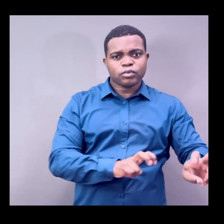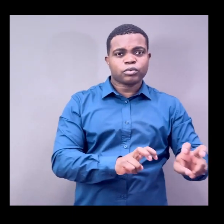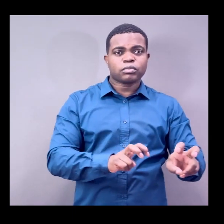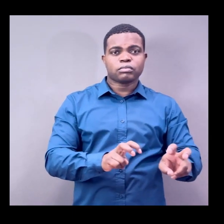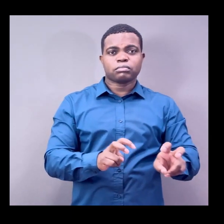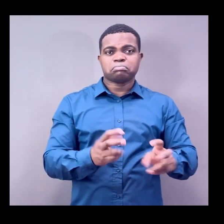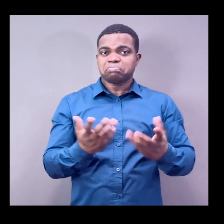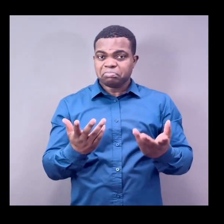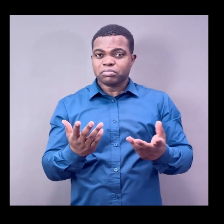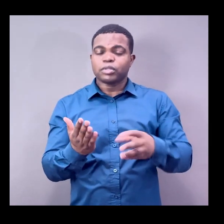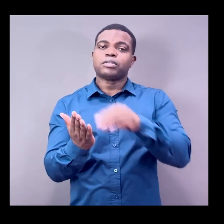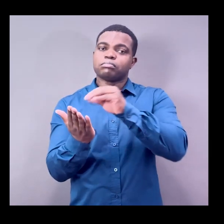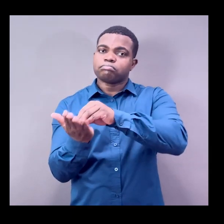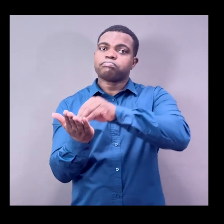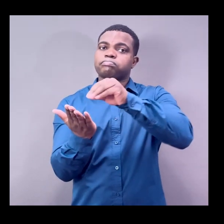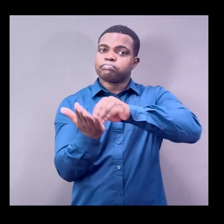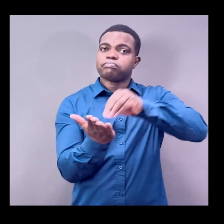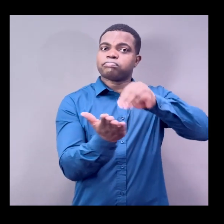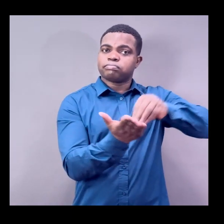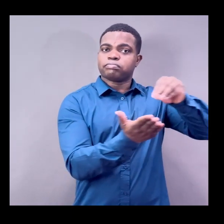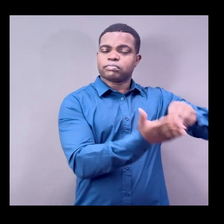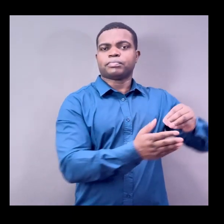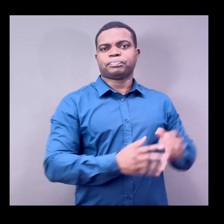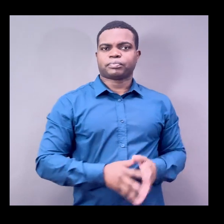this document.